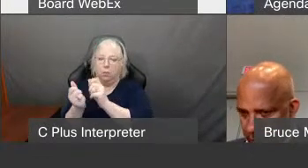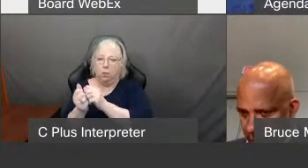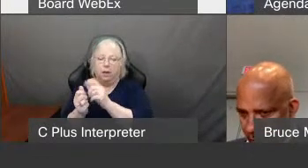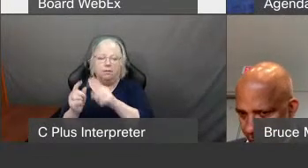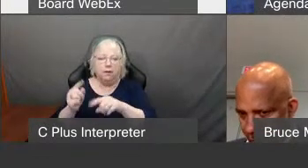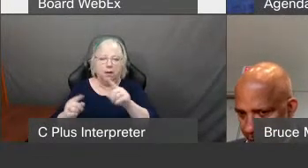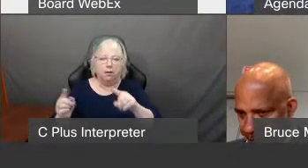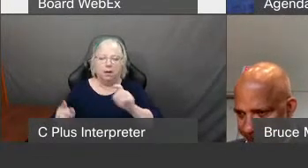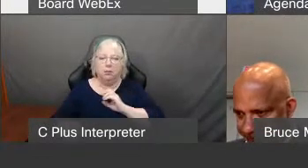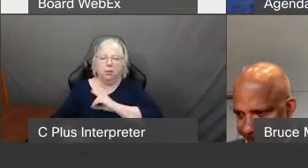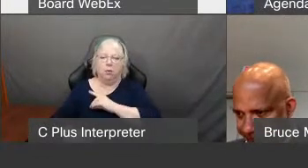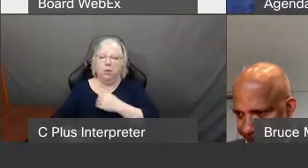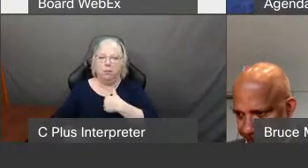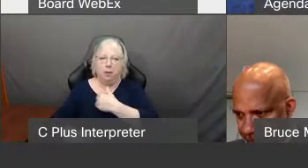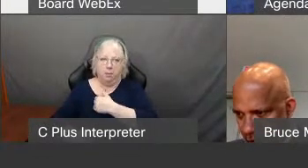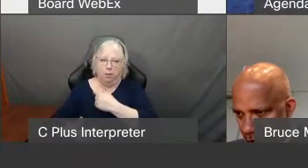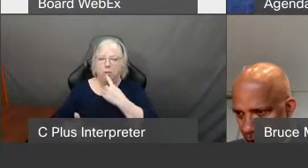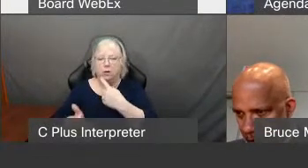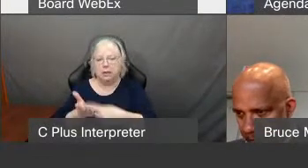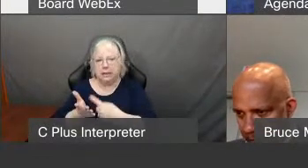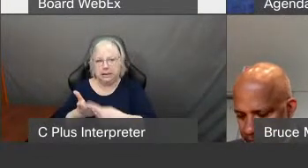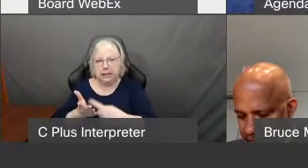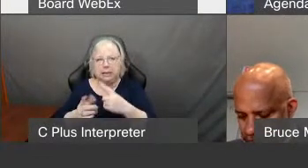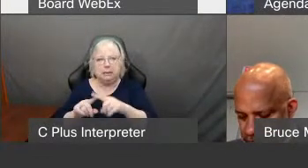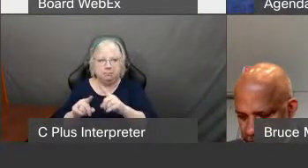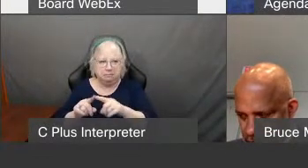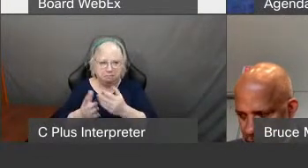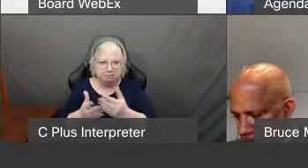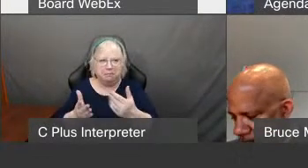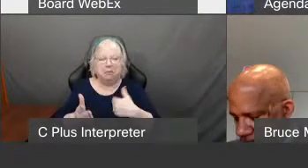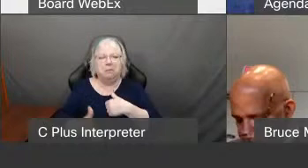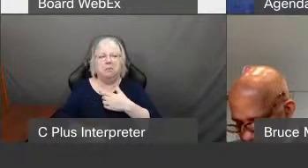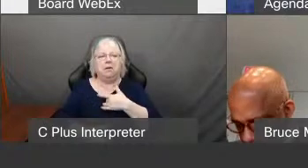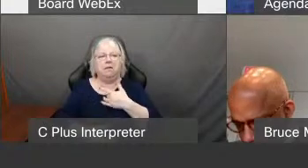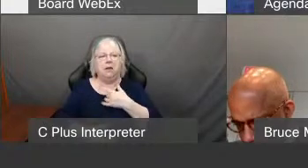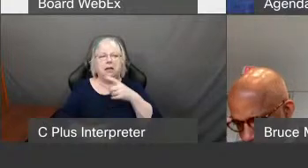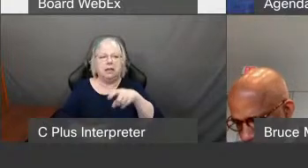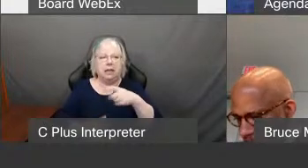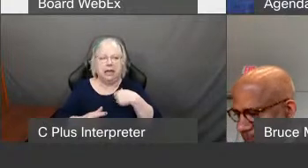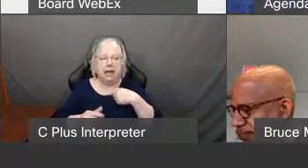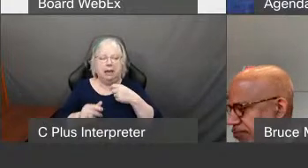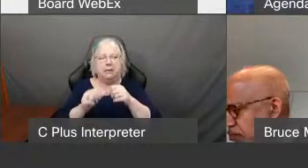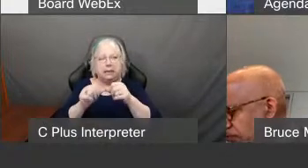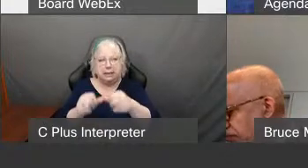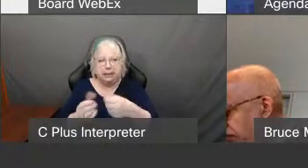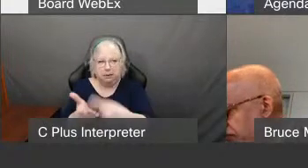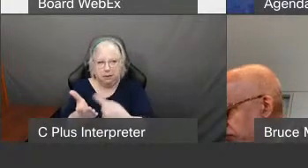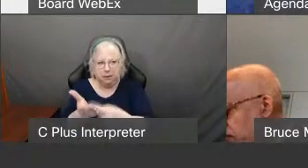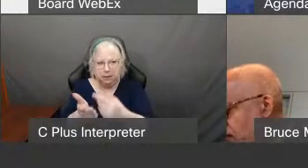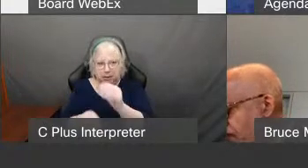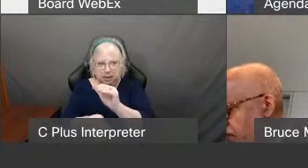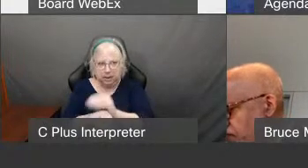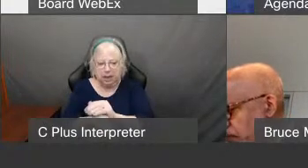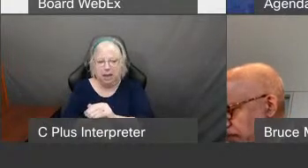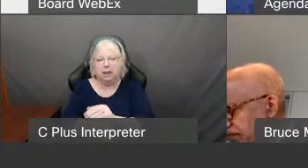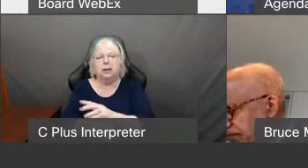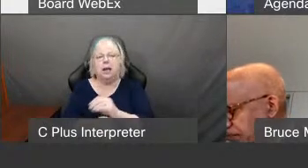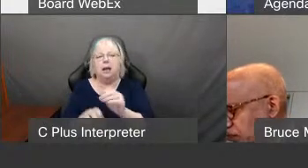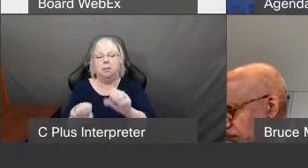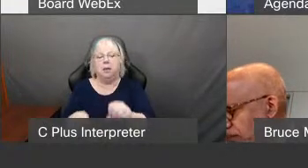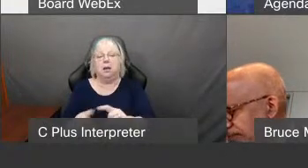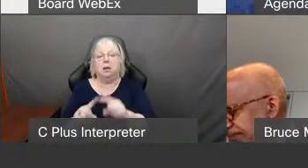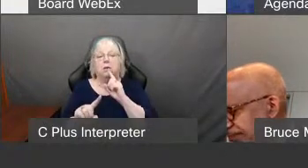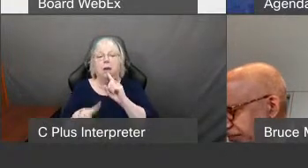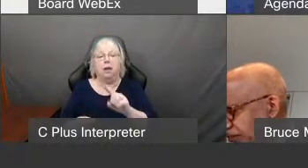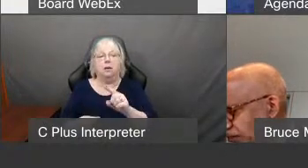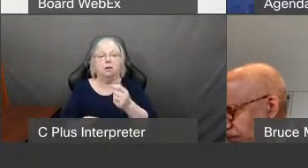members to discuss various different things, and we felt the need to have a continued discussion and the ability to answer